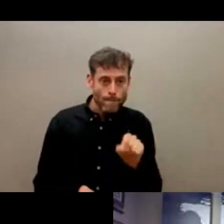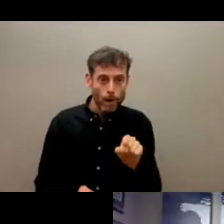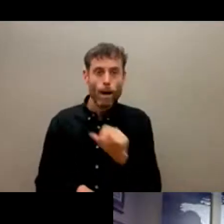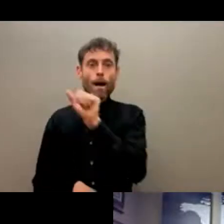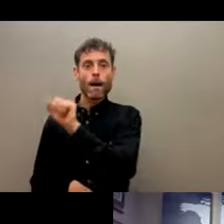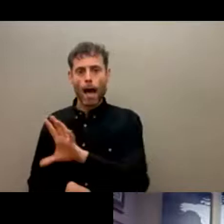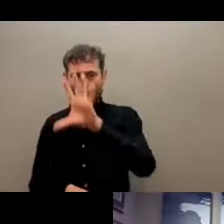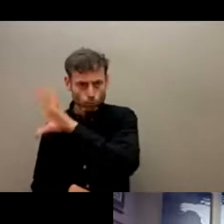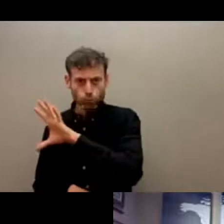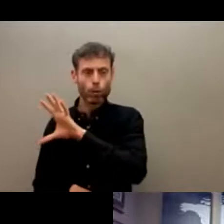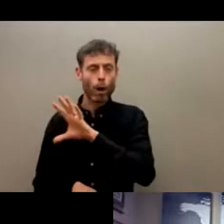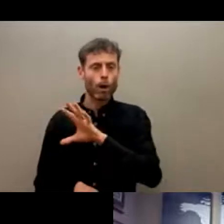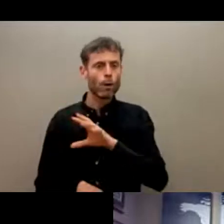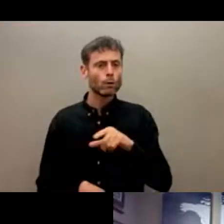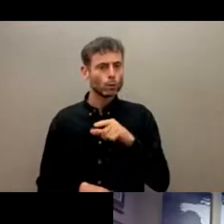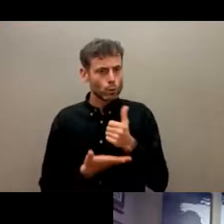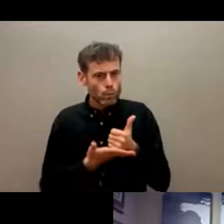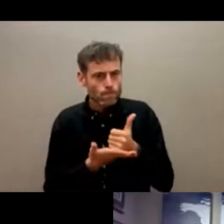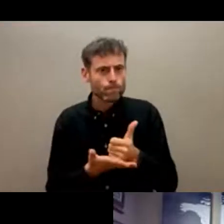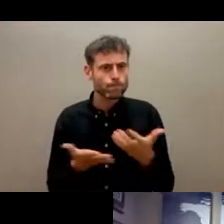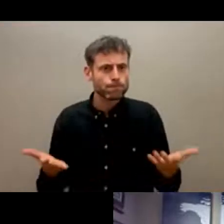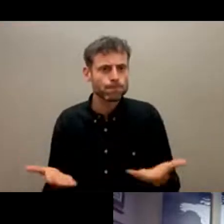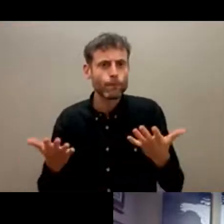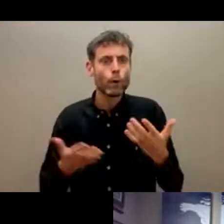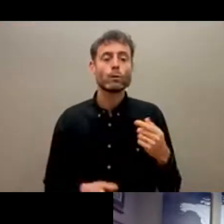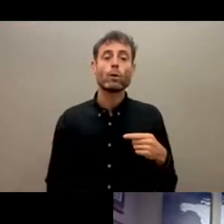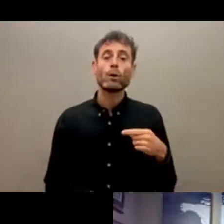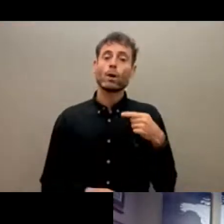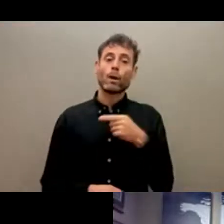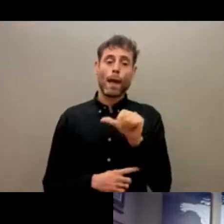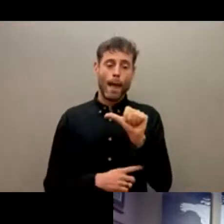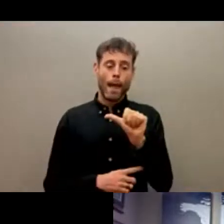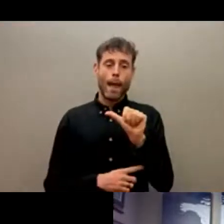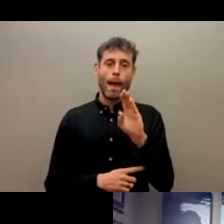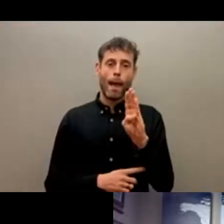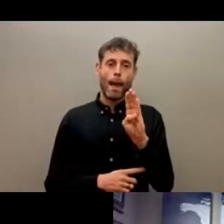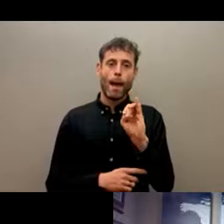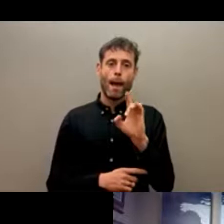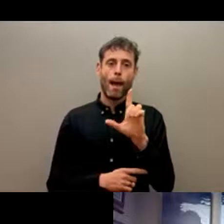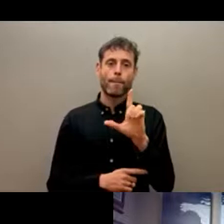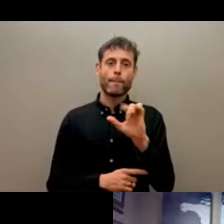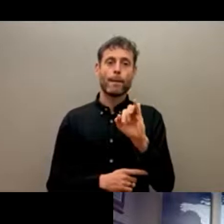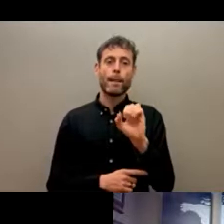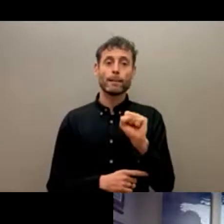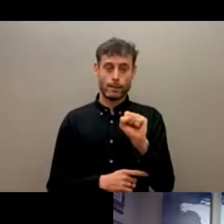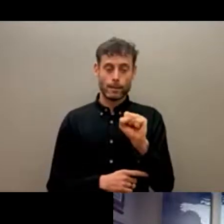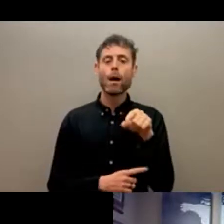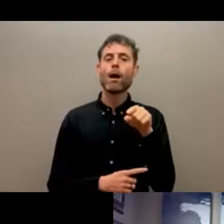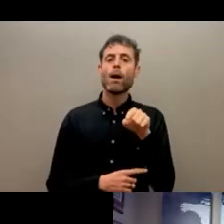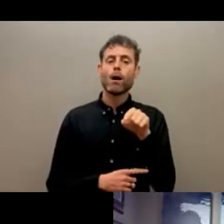Abilis has an annual budget around 2.6 million euro, their main funder being the Ministry for Foreign Affairs of